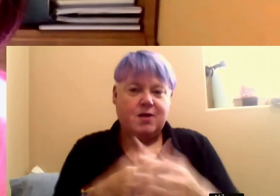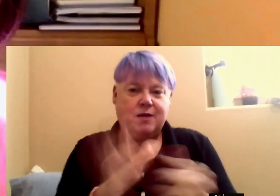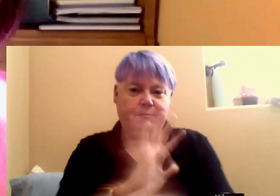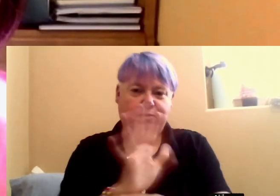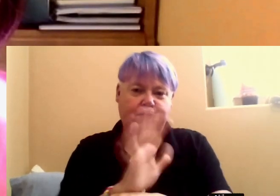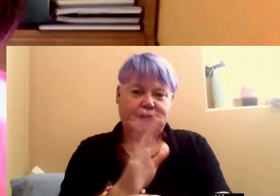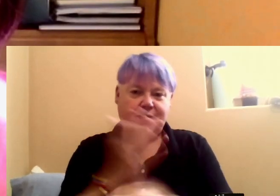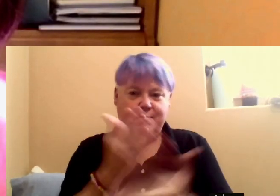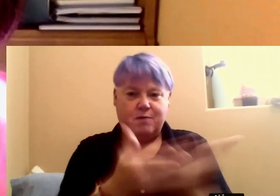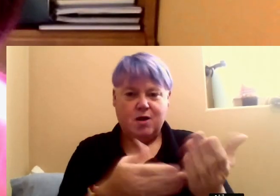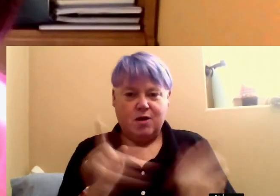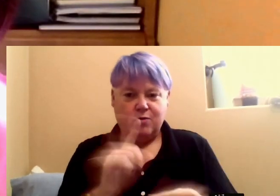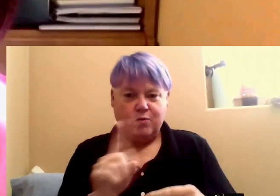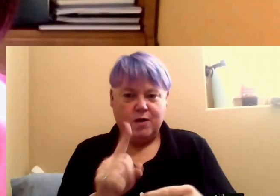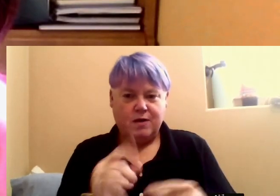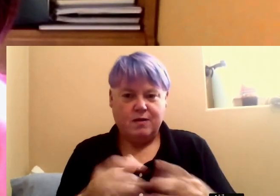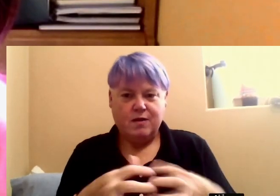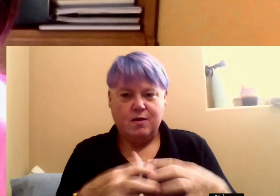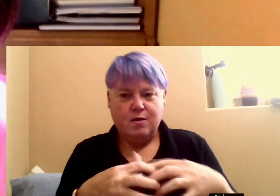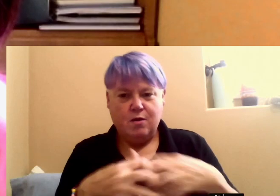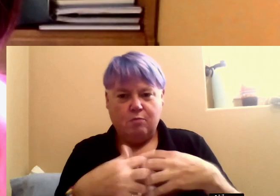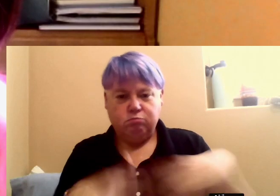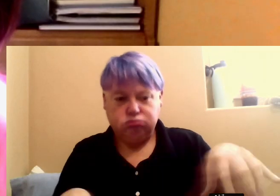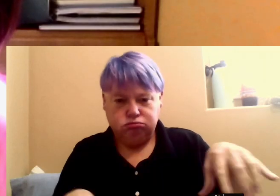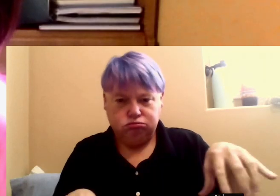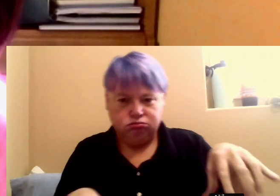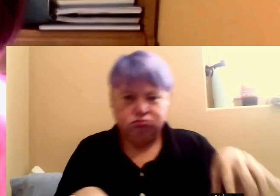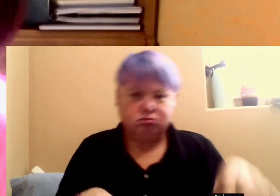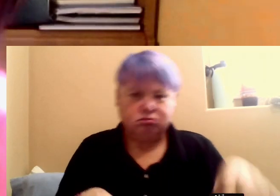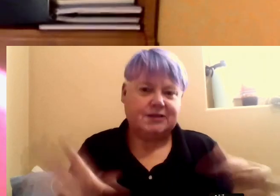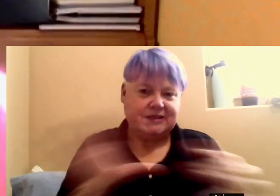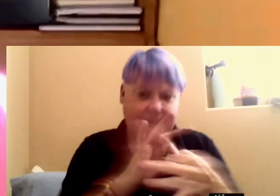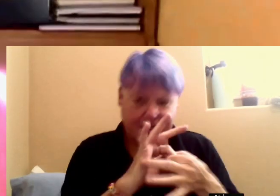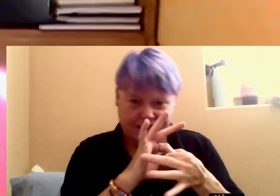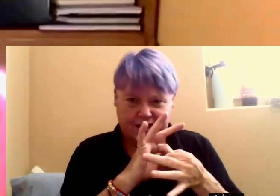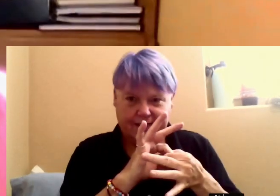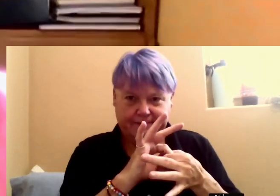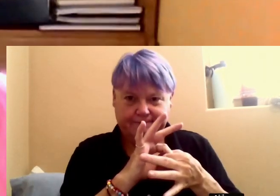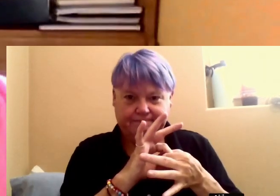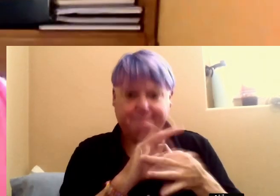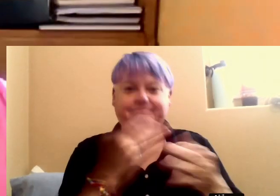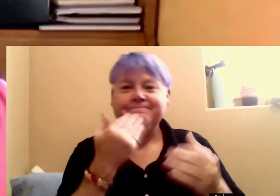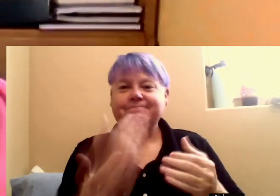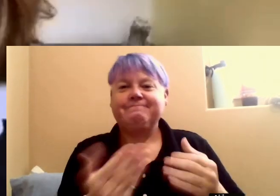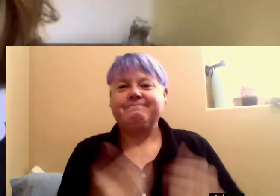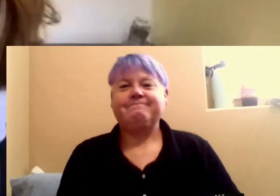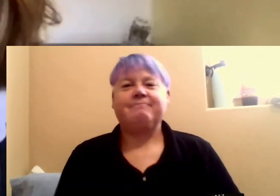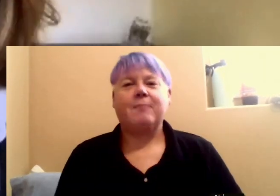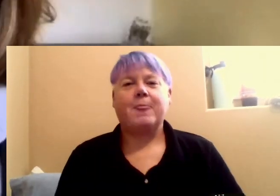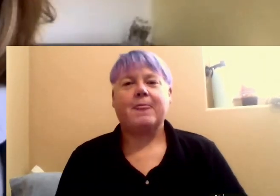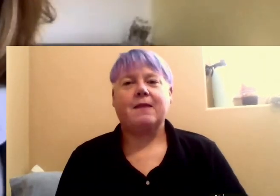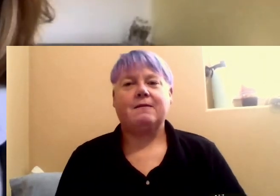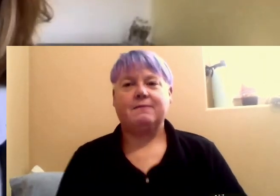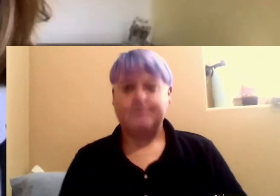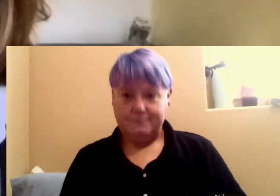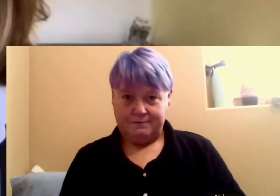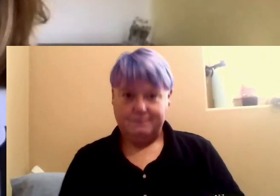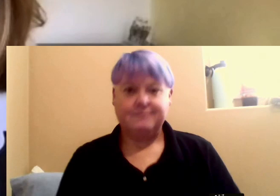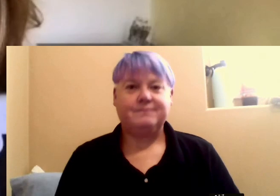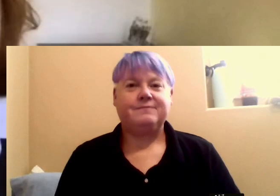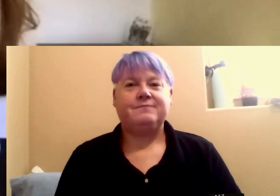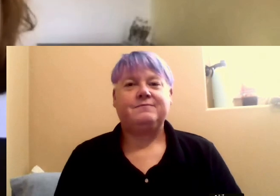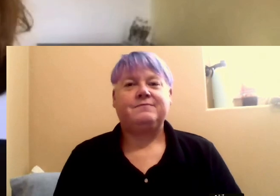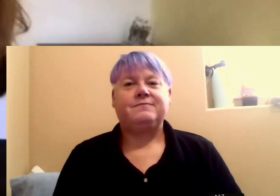where the mismatched pair has that first glimmer of connection. Thanks. Mhm.